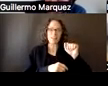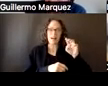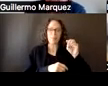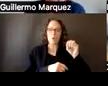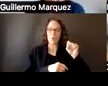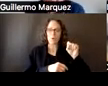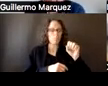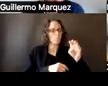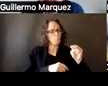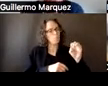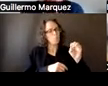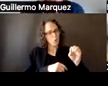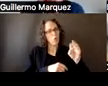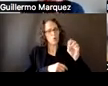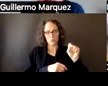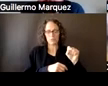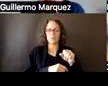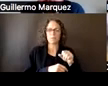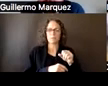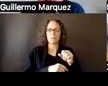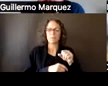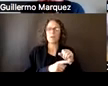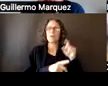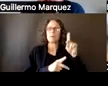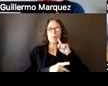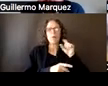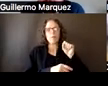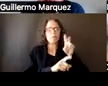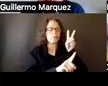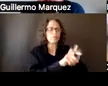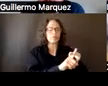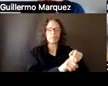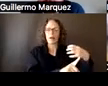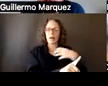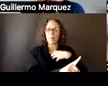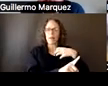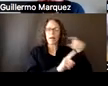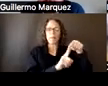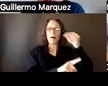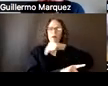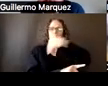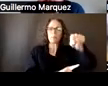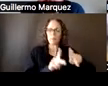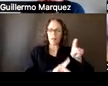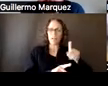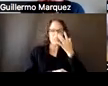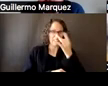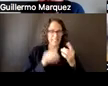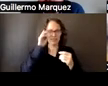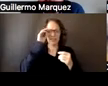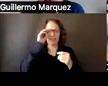also comes to highlight the ways that some Mexican communities